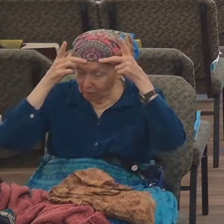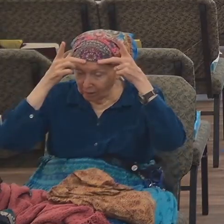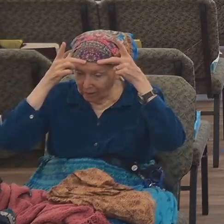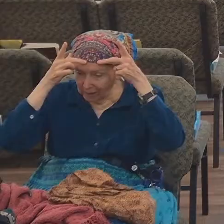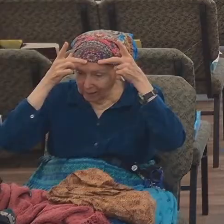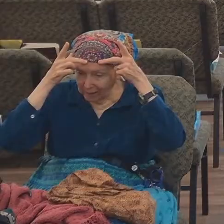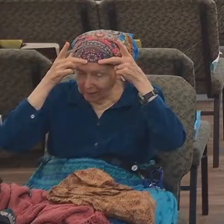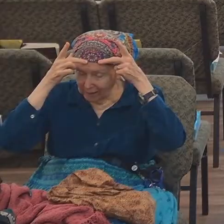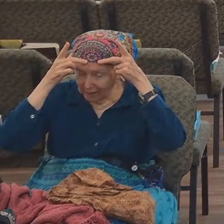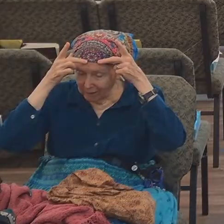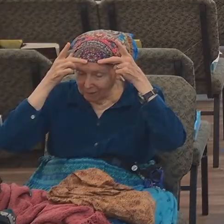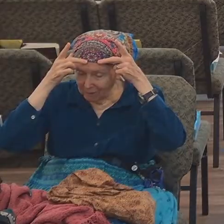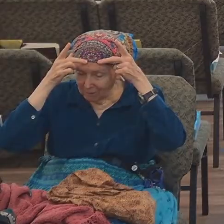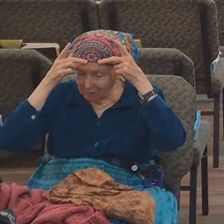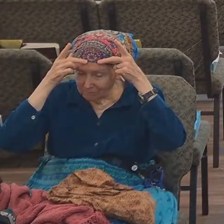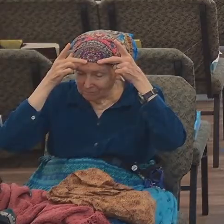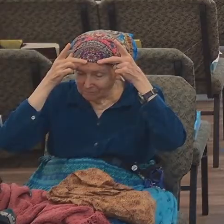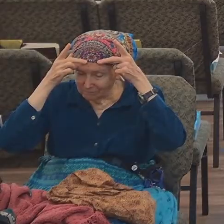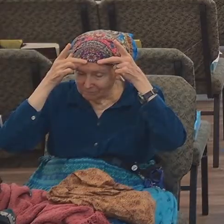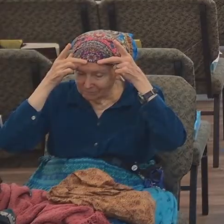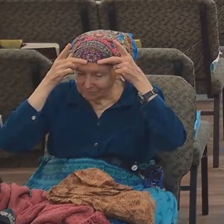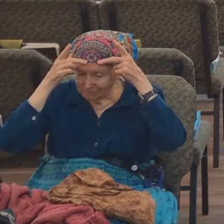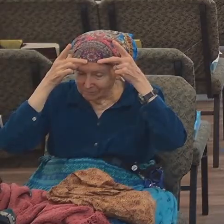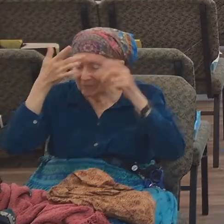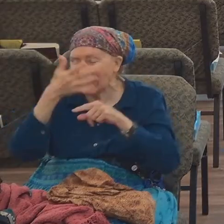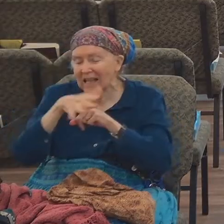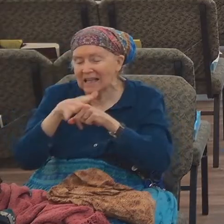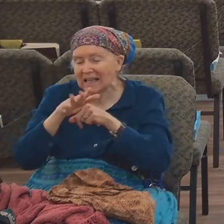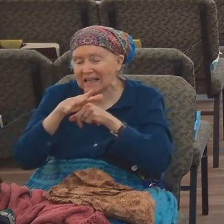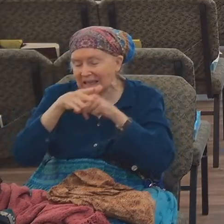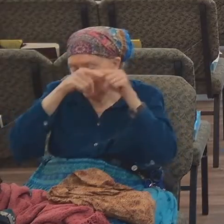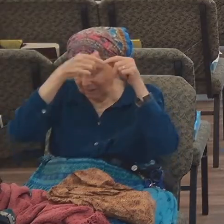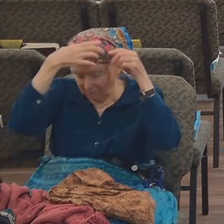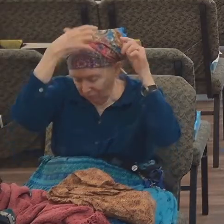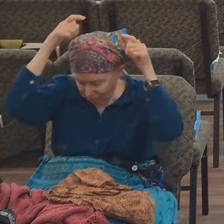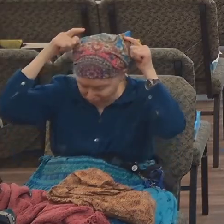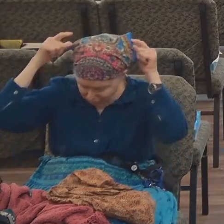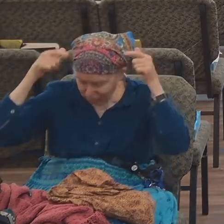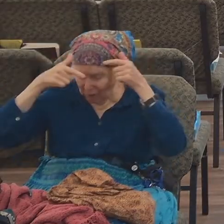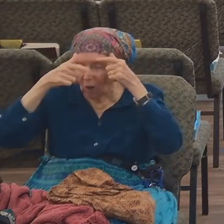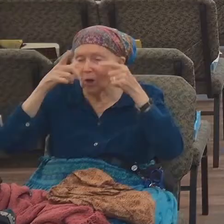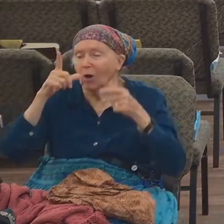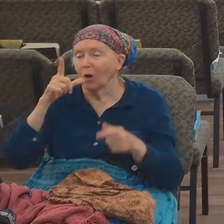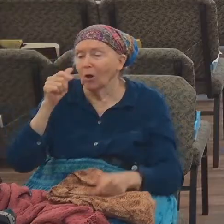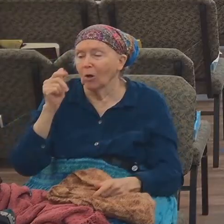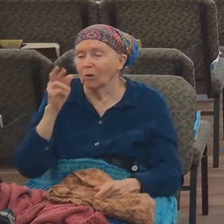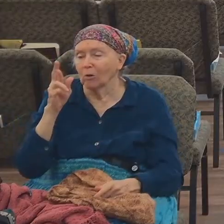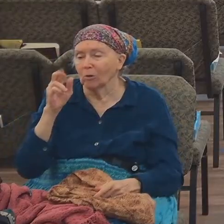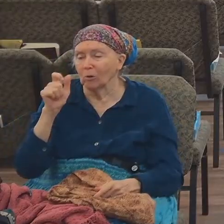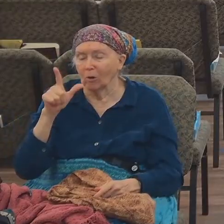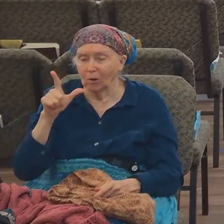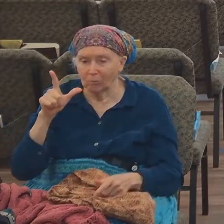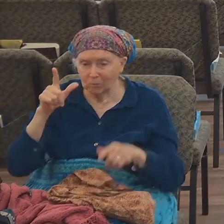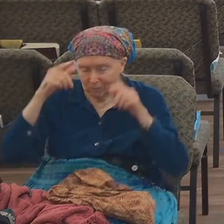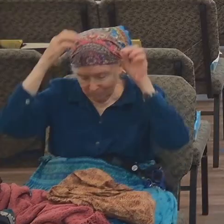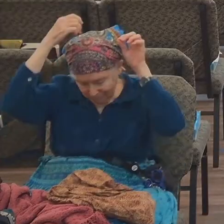Laurel wreaths, right? Think about that, okay? Given, who would get